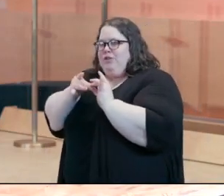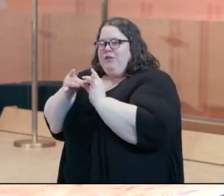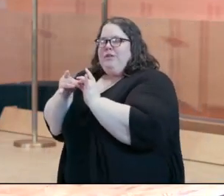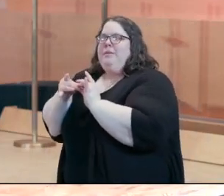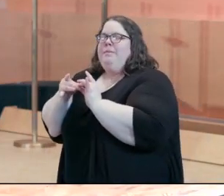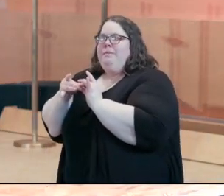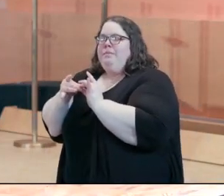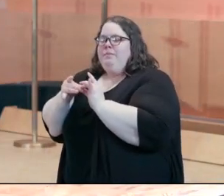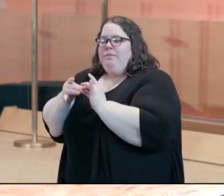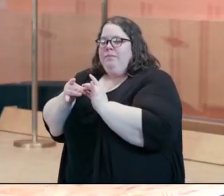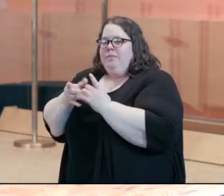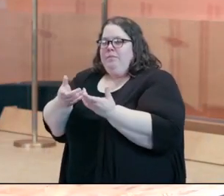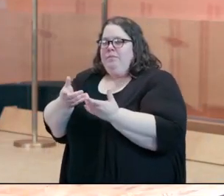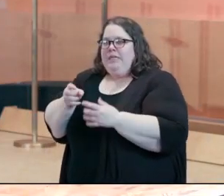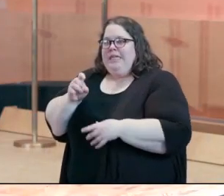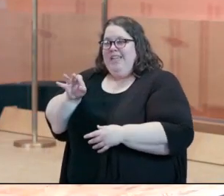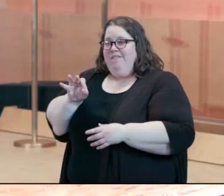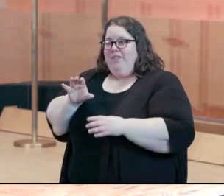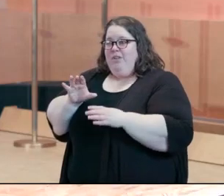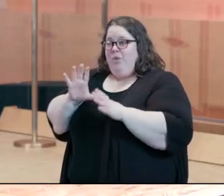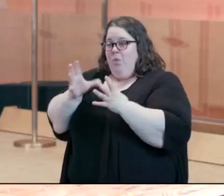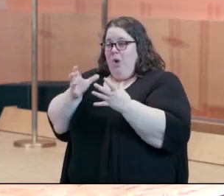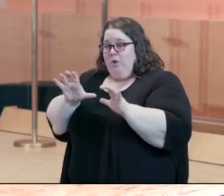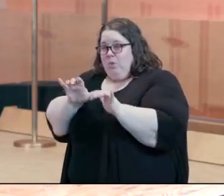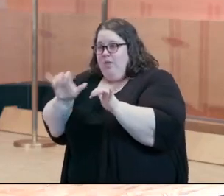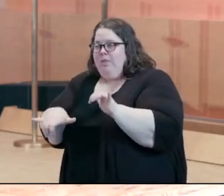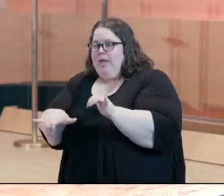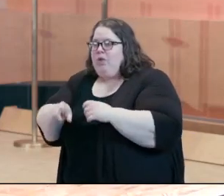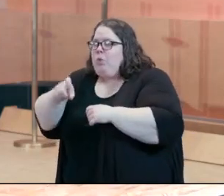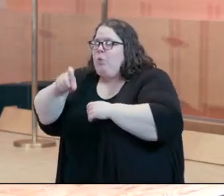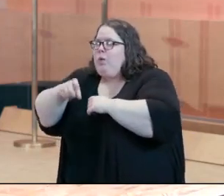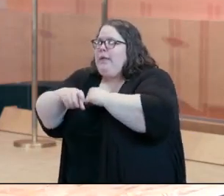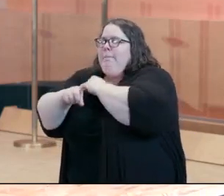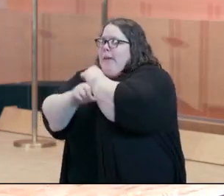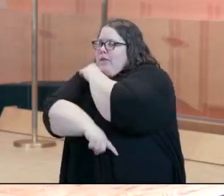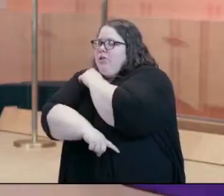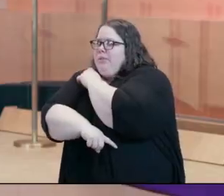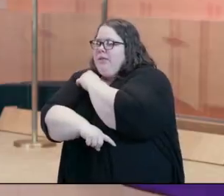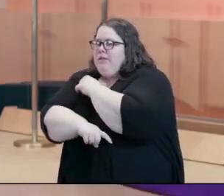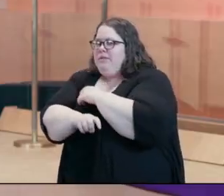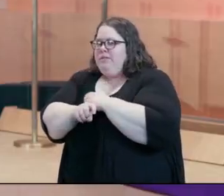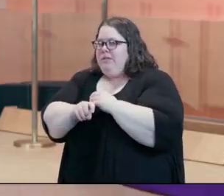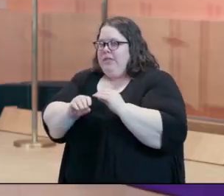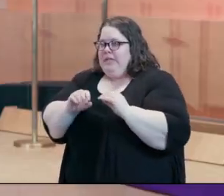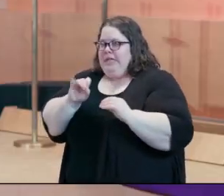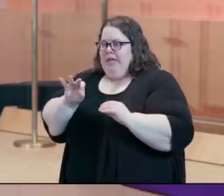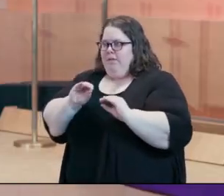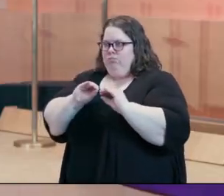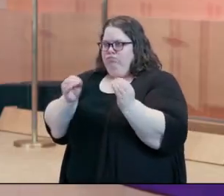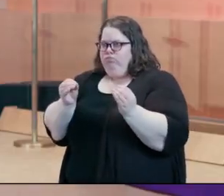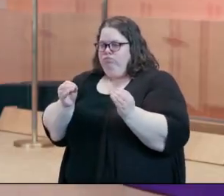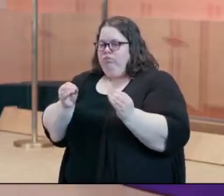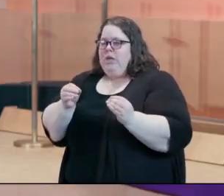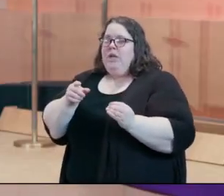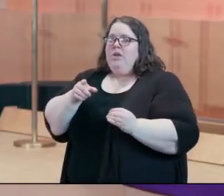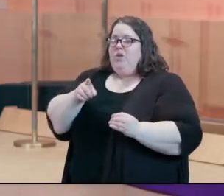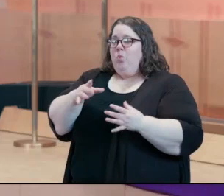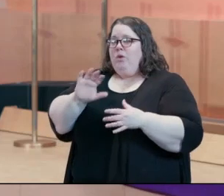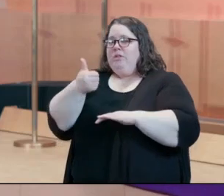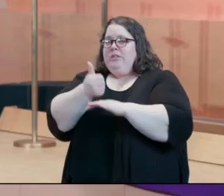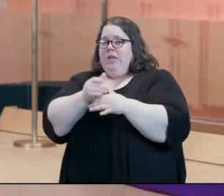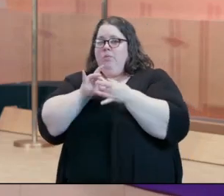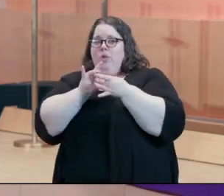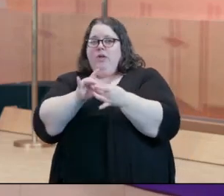you need consequences. You need a punishment. Otherwise, if you have a relationship where you're giving all to the other